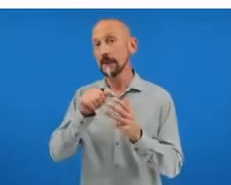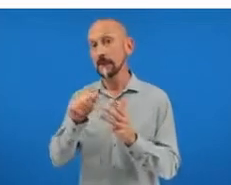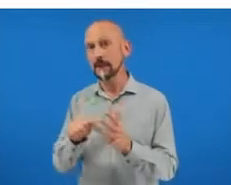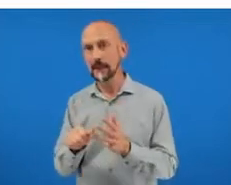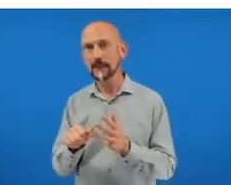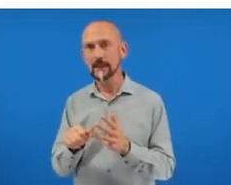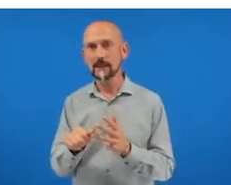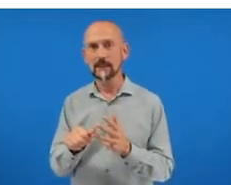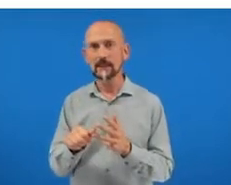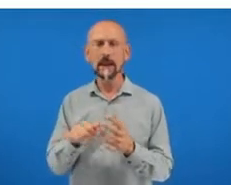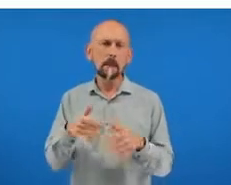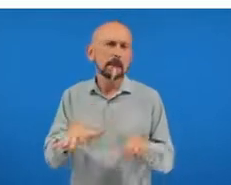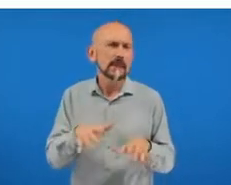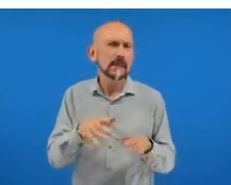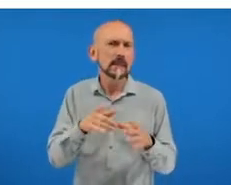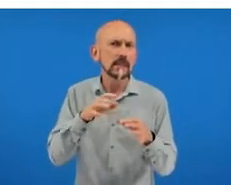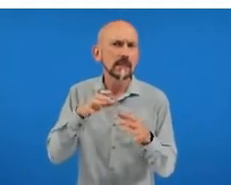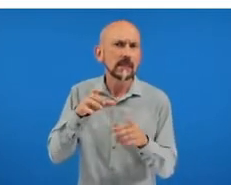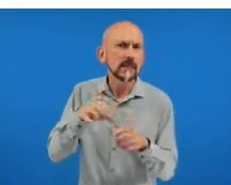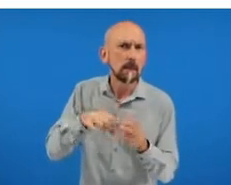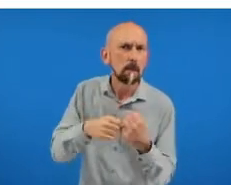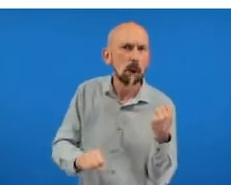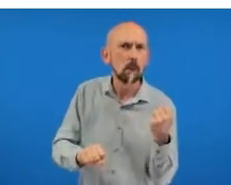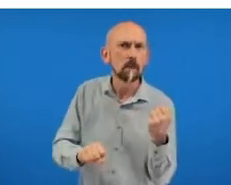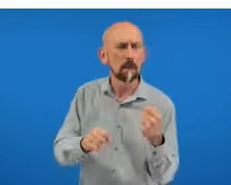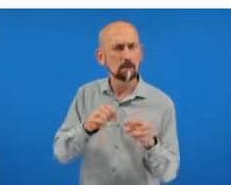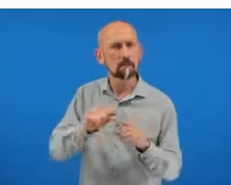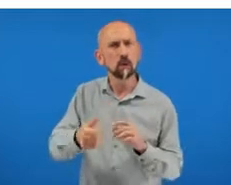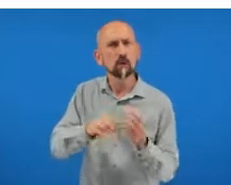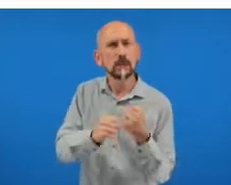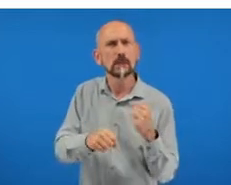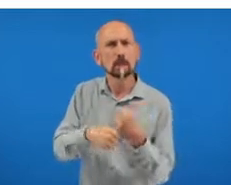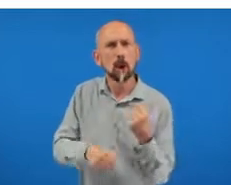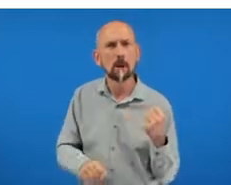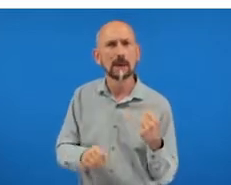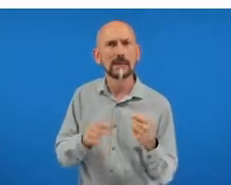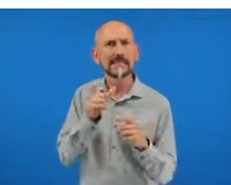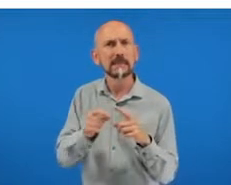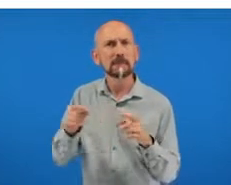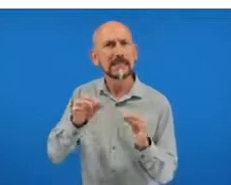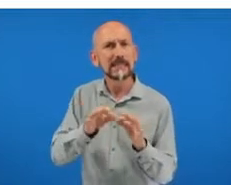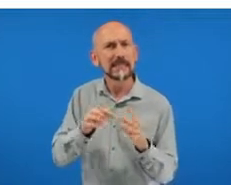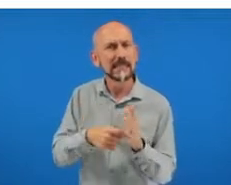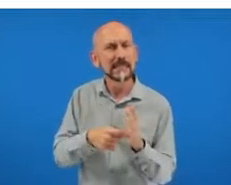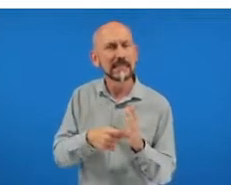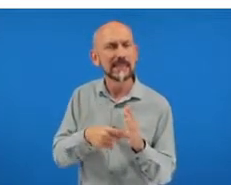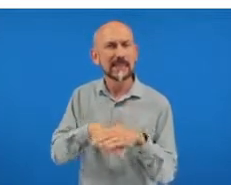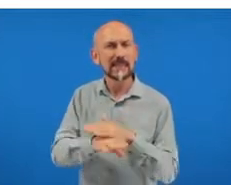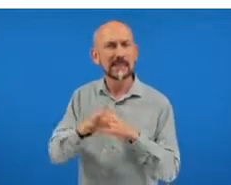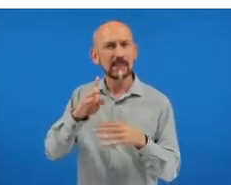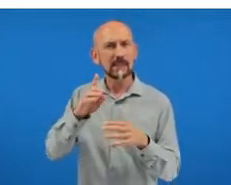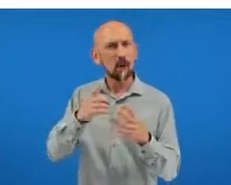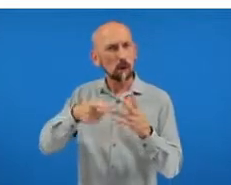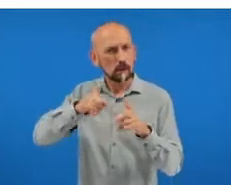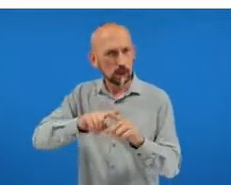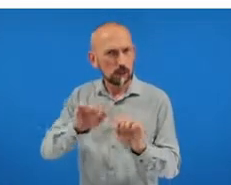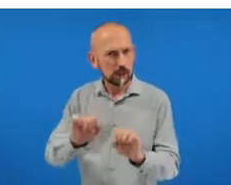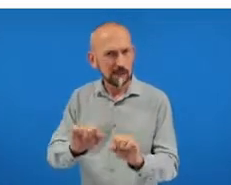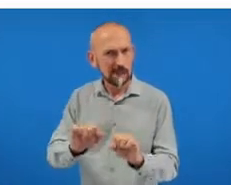diploma in CBT at the University of Oxford, and then continued to stay in IAP